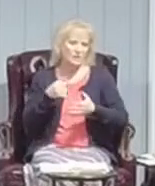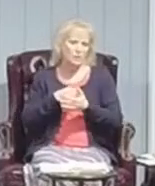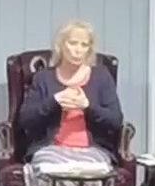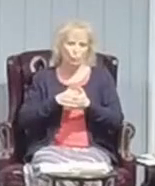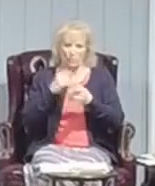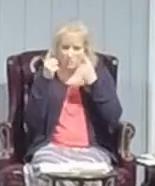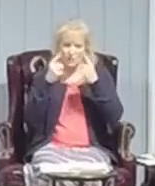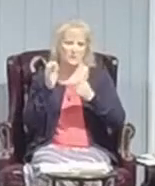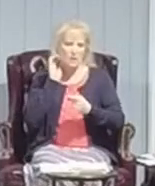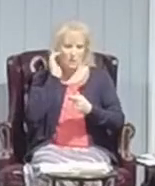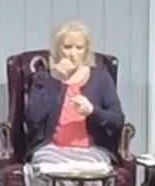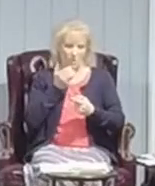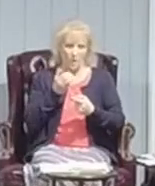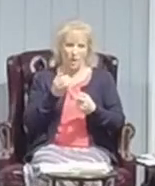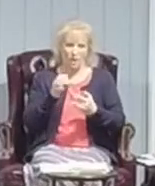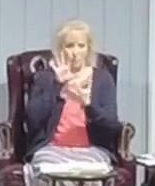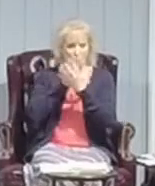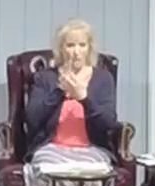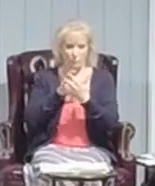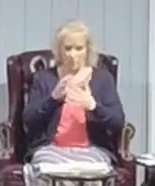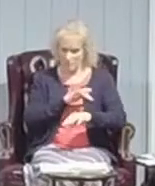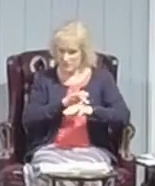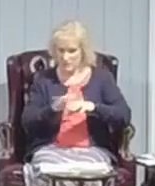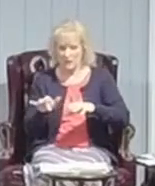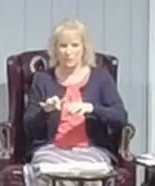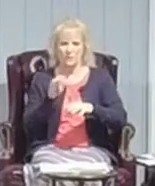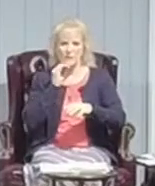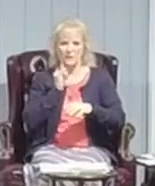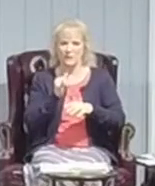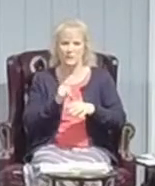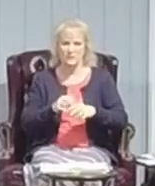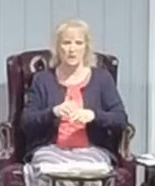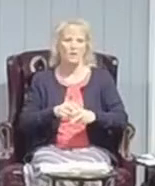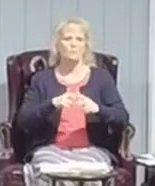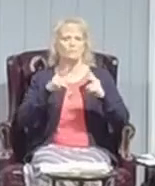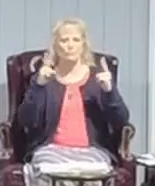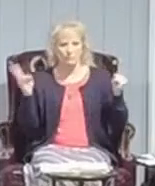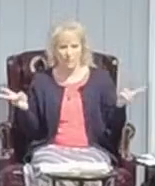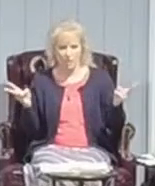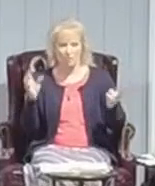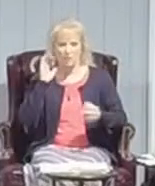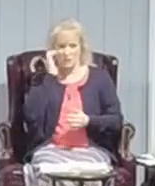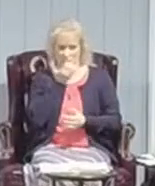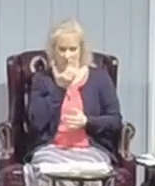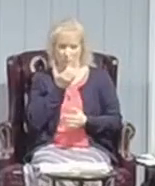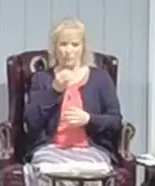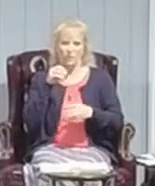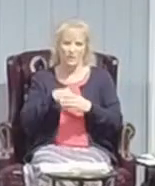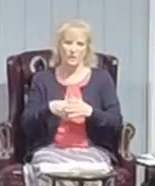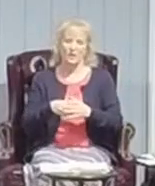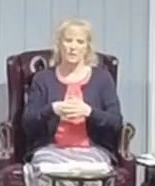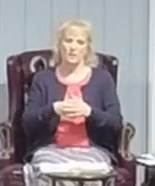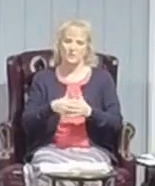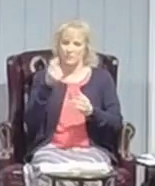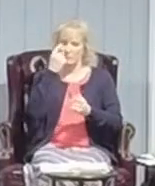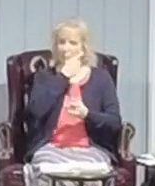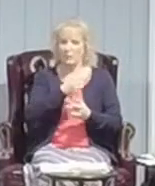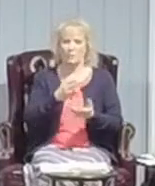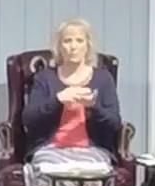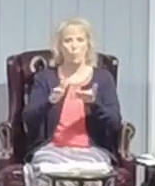shameful. Public nakedness was and is extremely shameful in the eyes of a holy